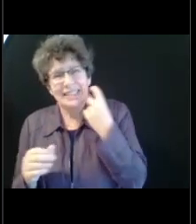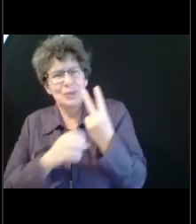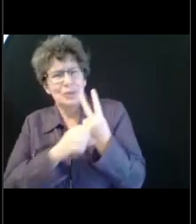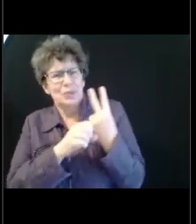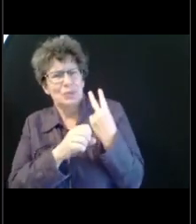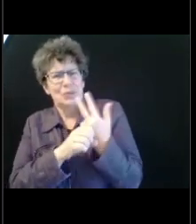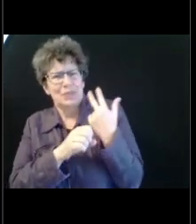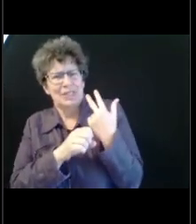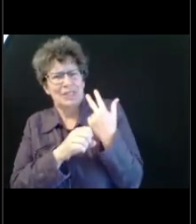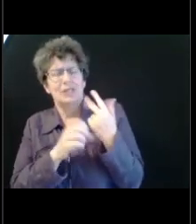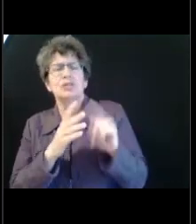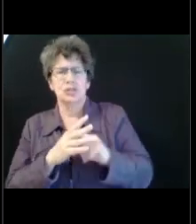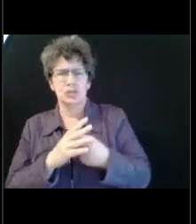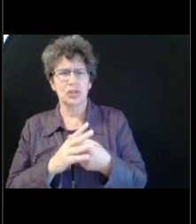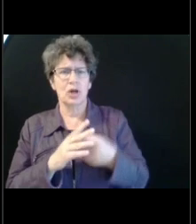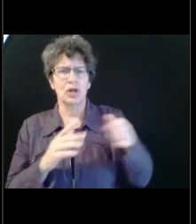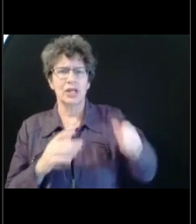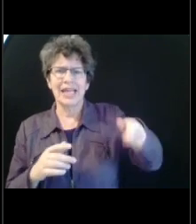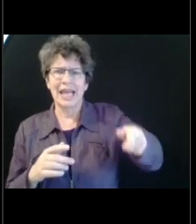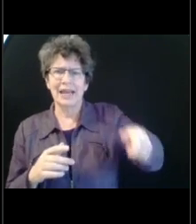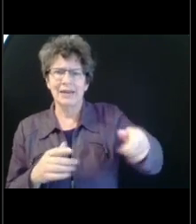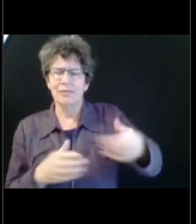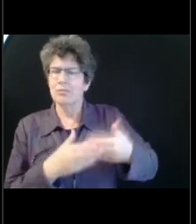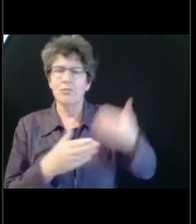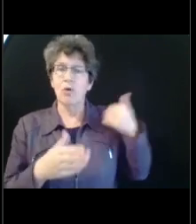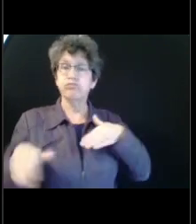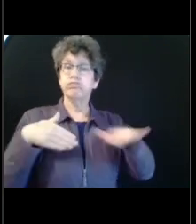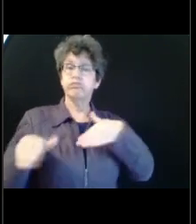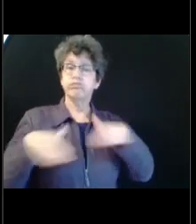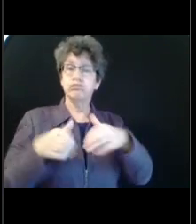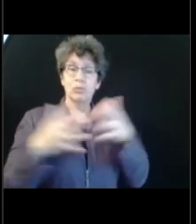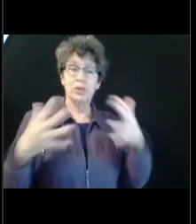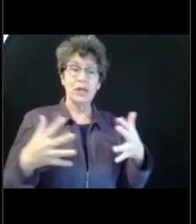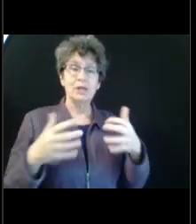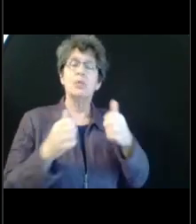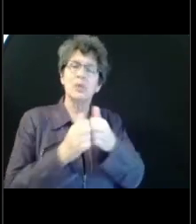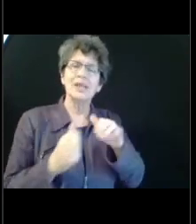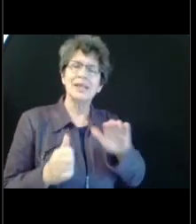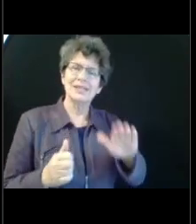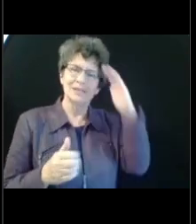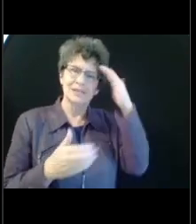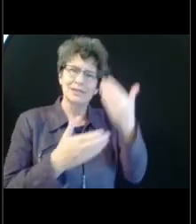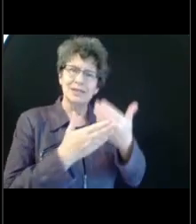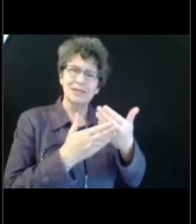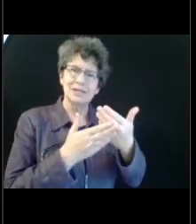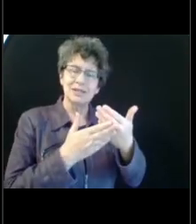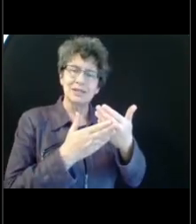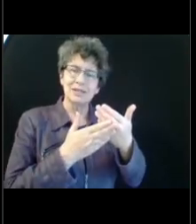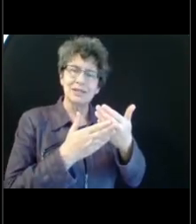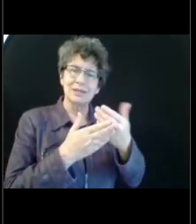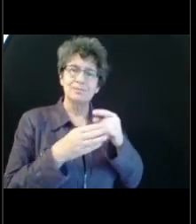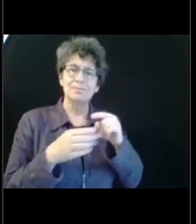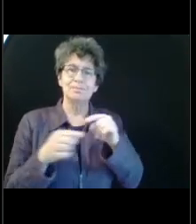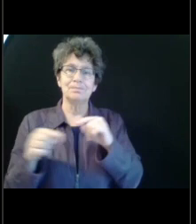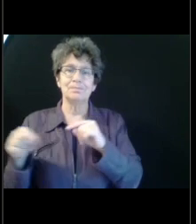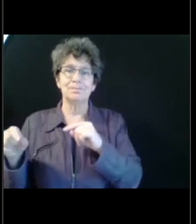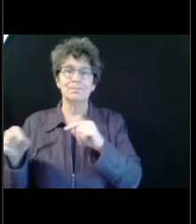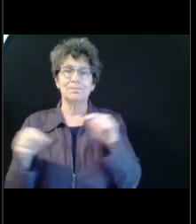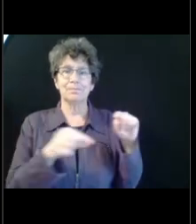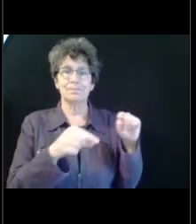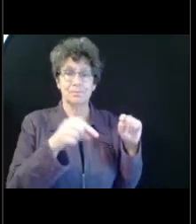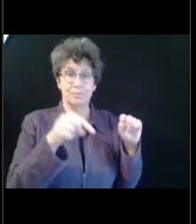And I felt so honored that he would even have in his mind to do a thing like that. It's